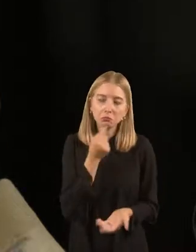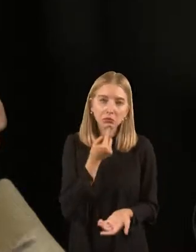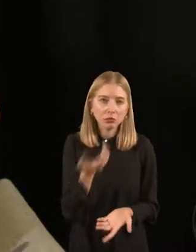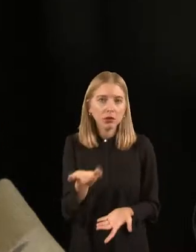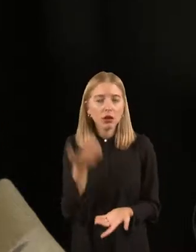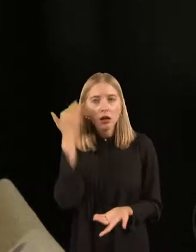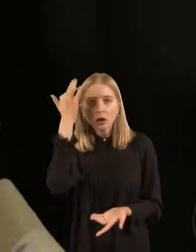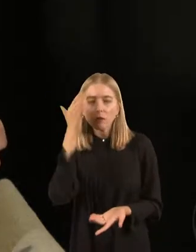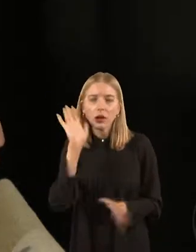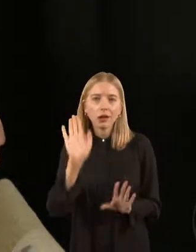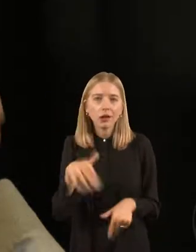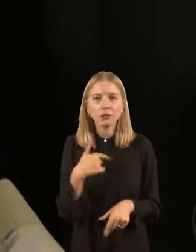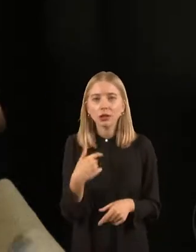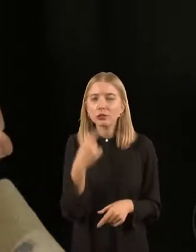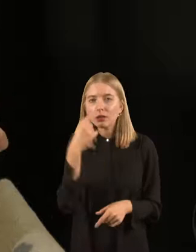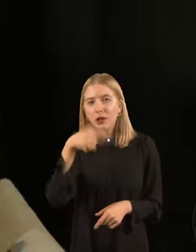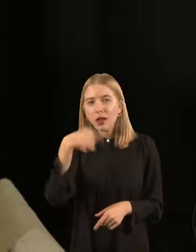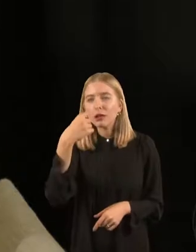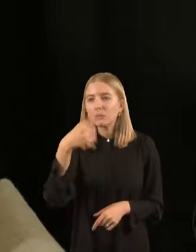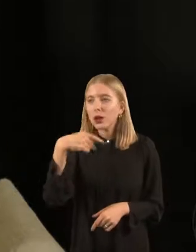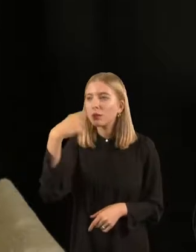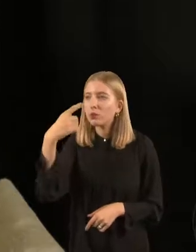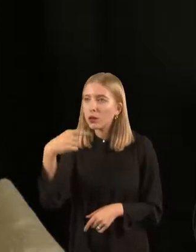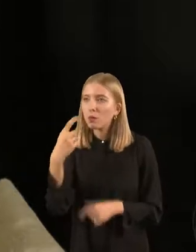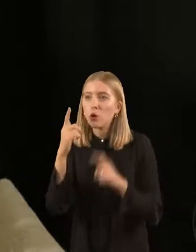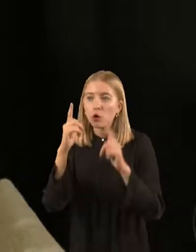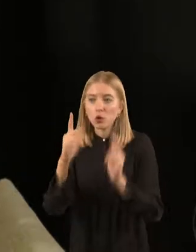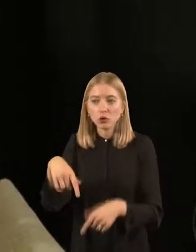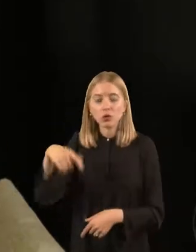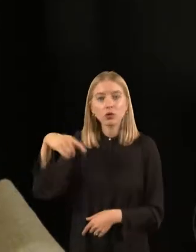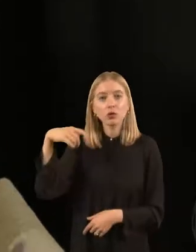wonder whether we want to achieve